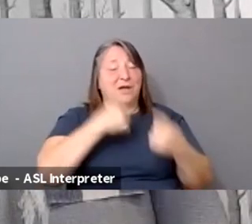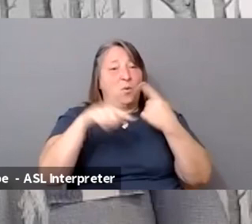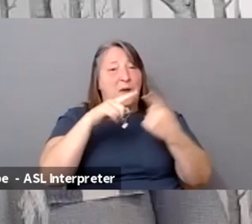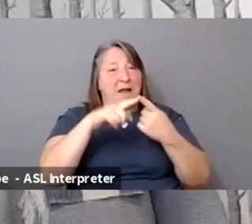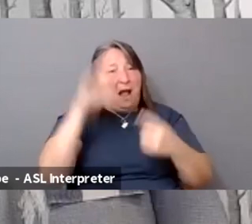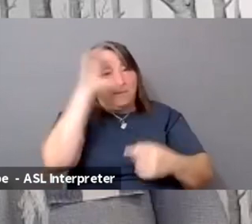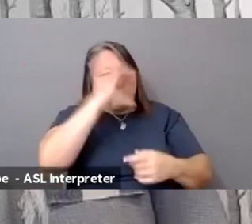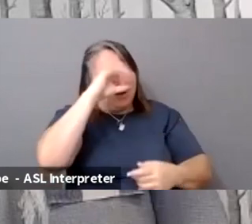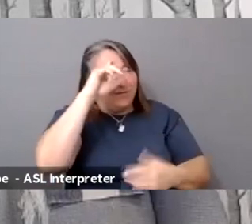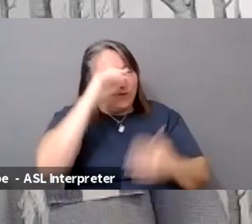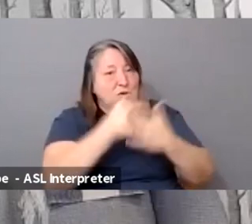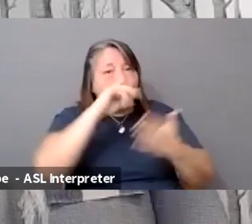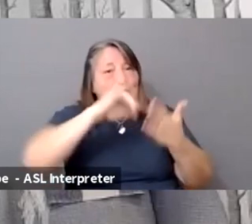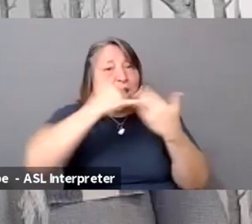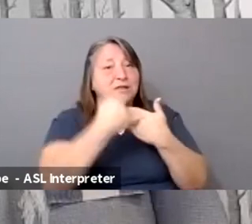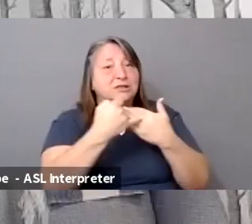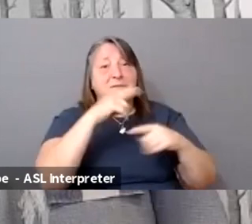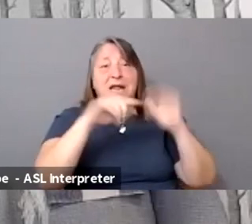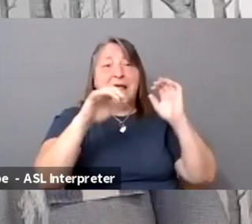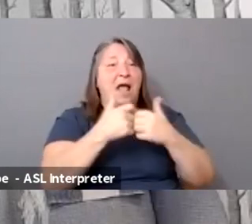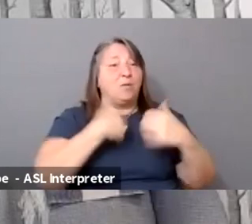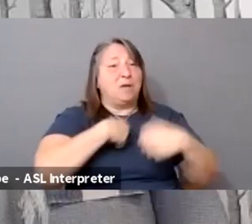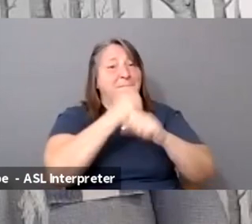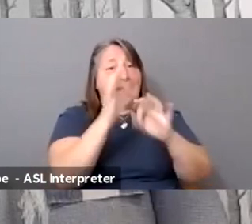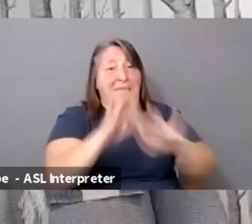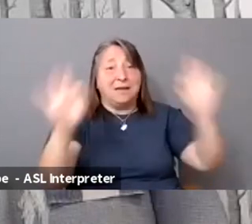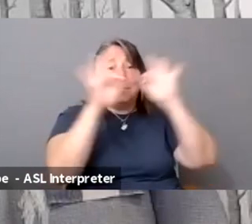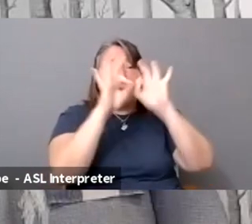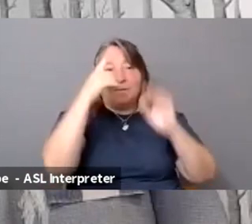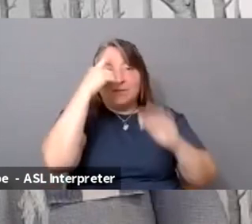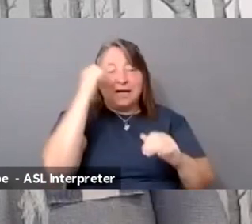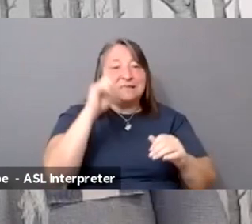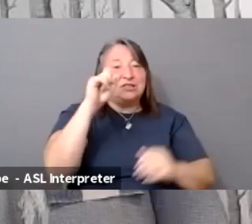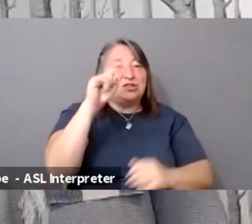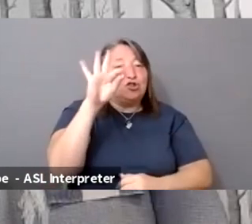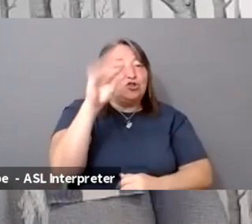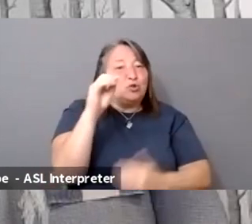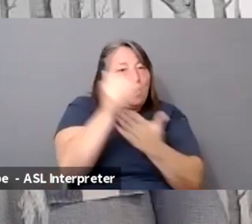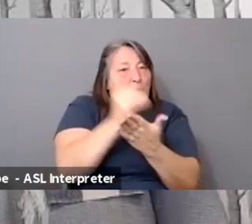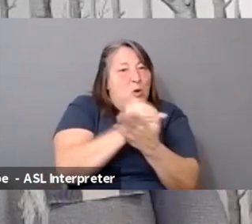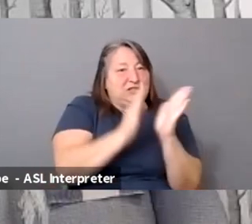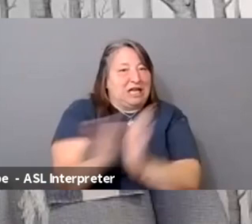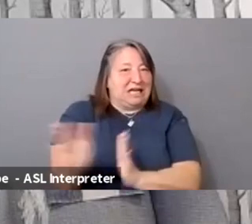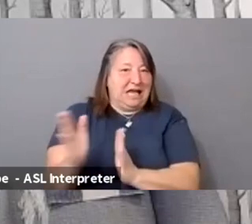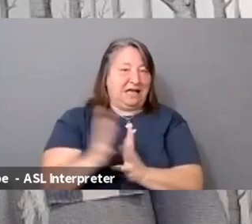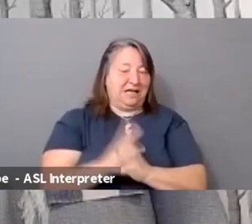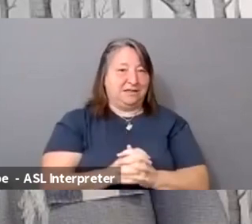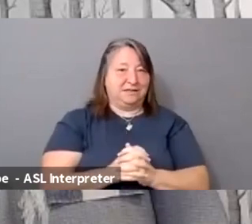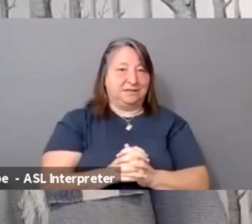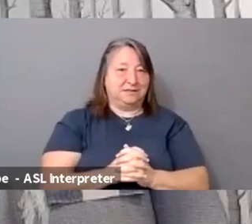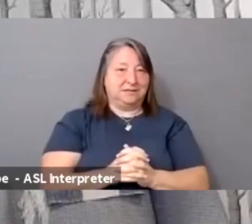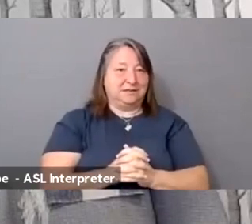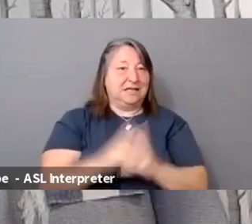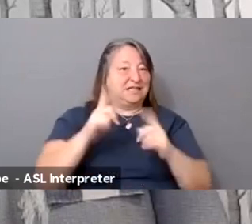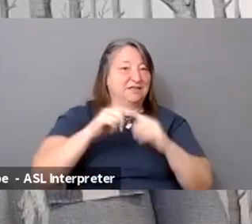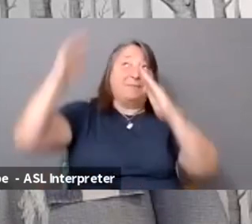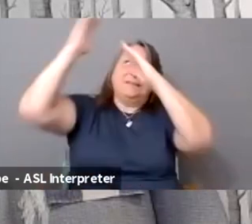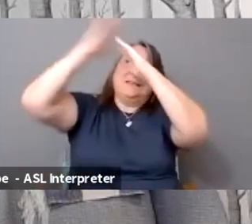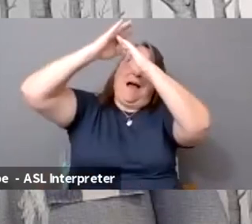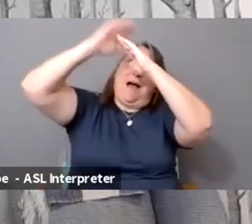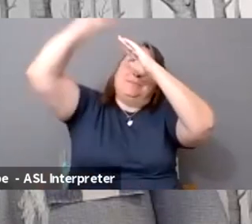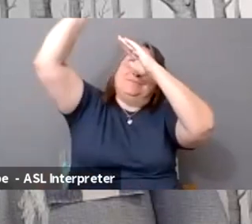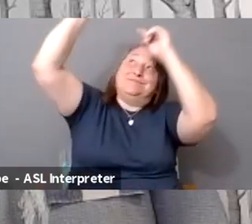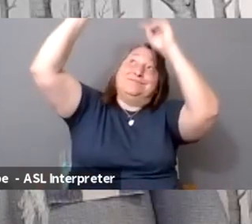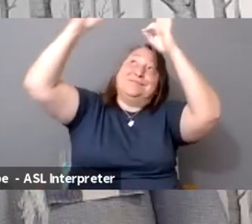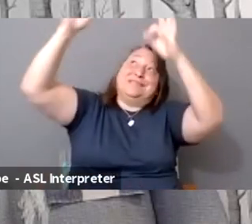the reason that we're able to make it matters because it's a studio agenda. It comes from the top down. You know, it comes from